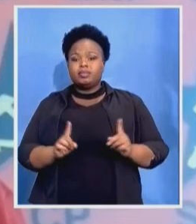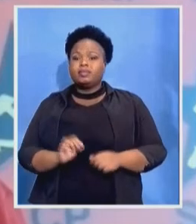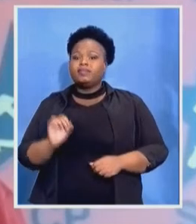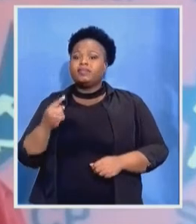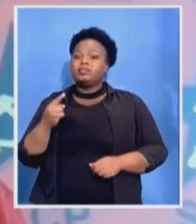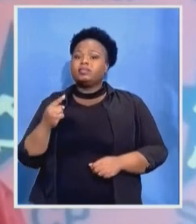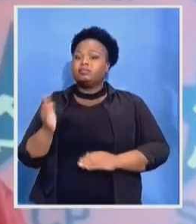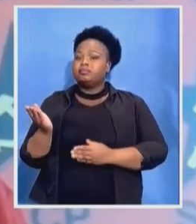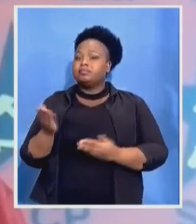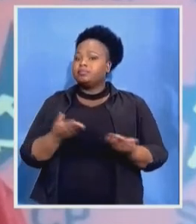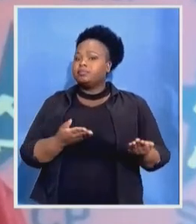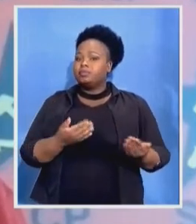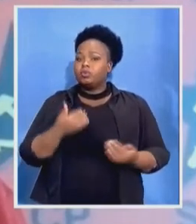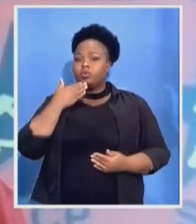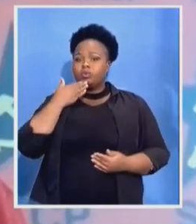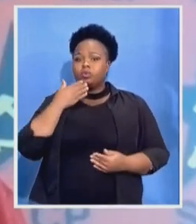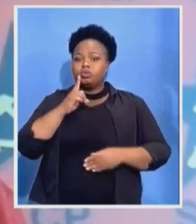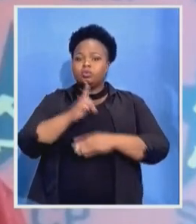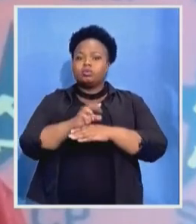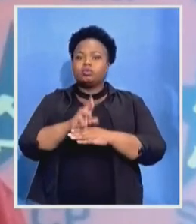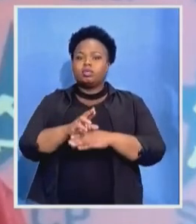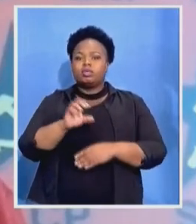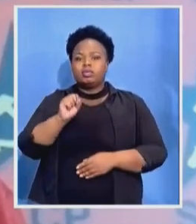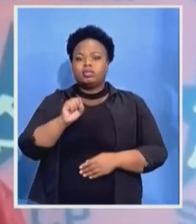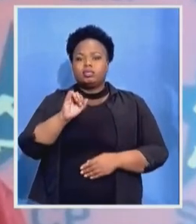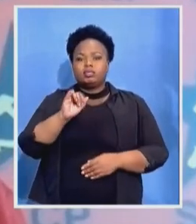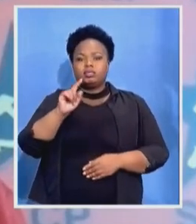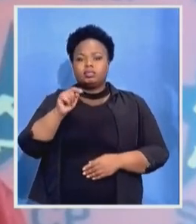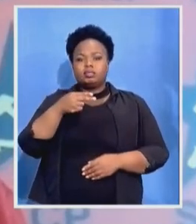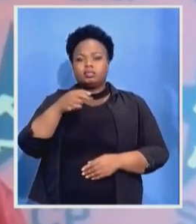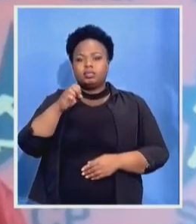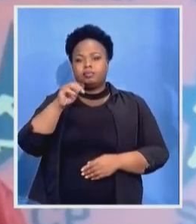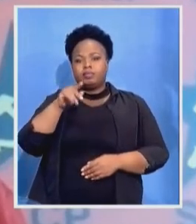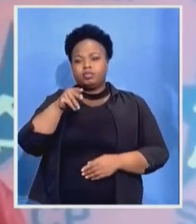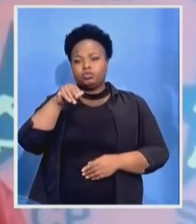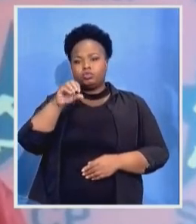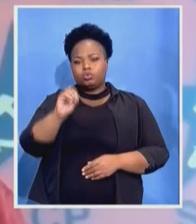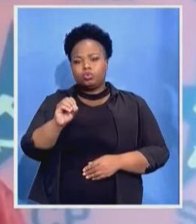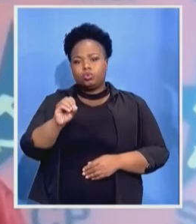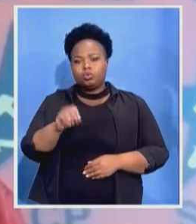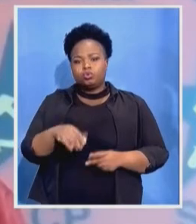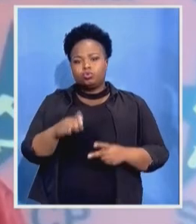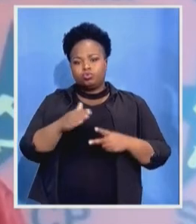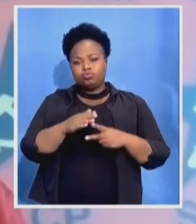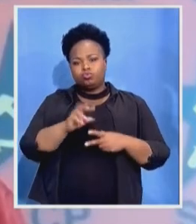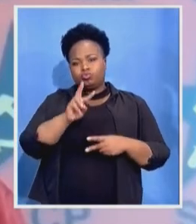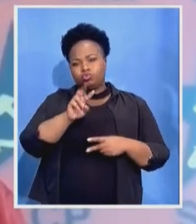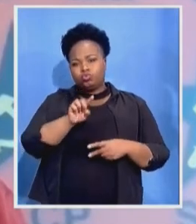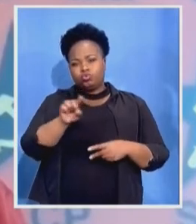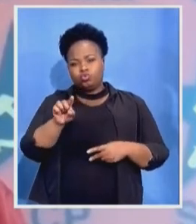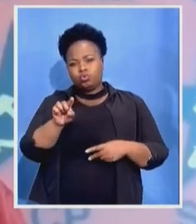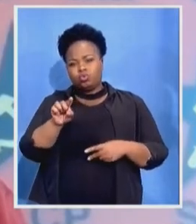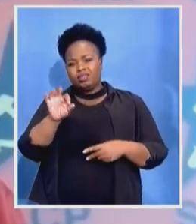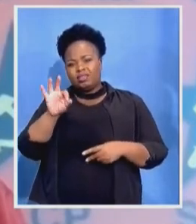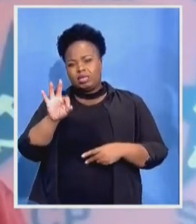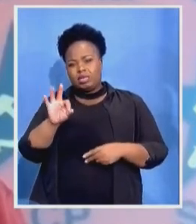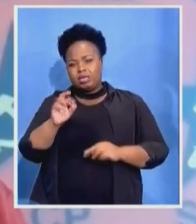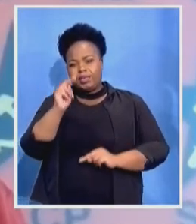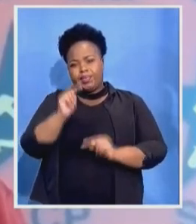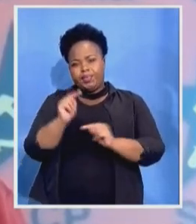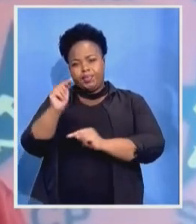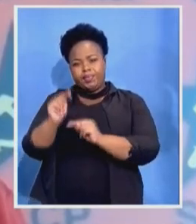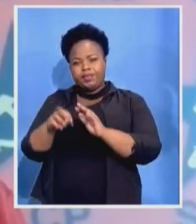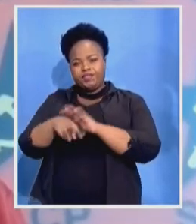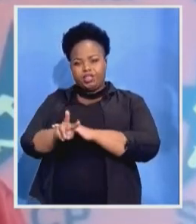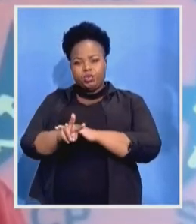Stembiso Bengu to play 2 to 3 short videos, to share those short videos